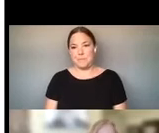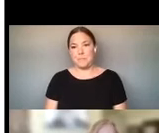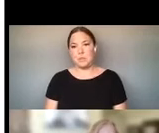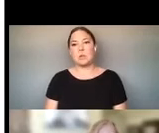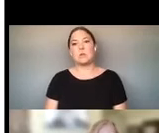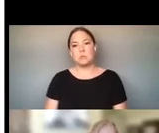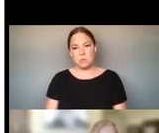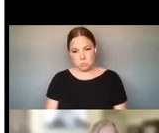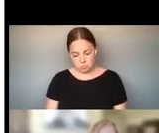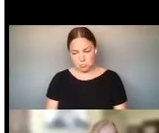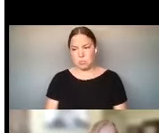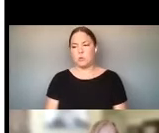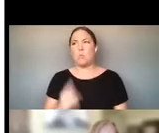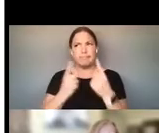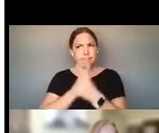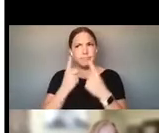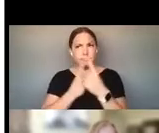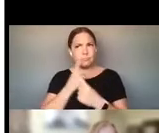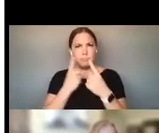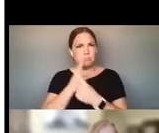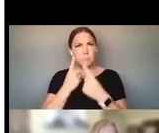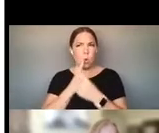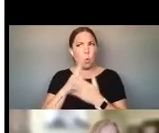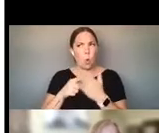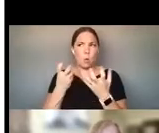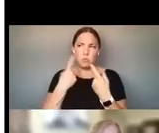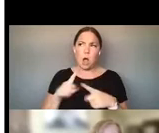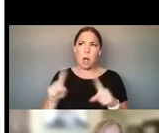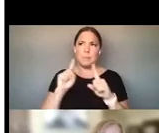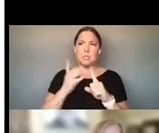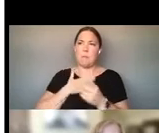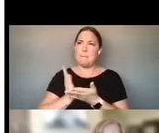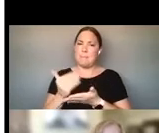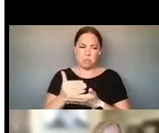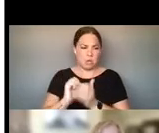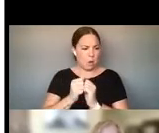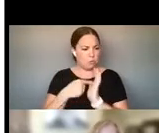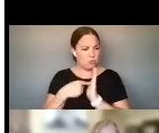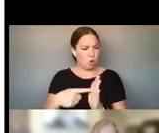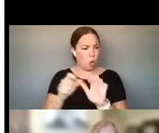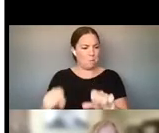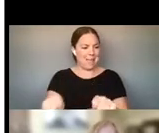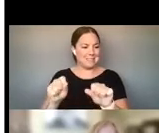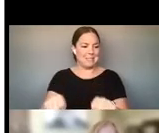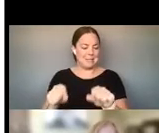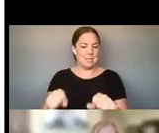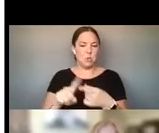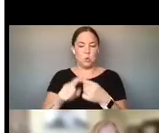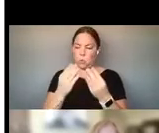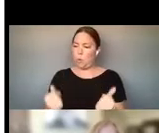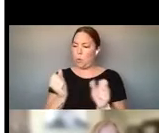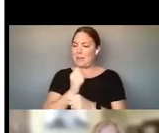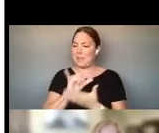about what you want to accomplish and how your budget can show your capacity to make it happen.